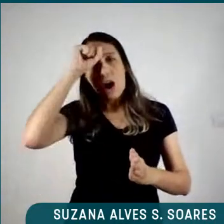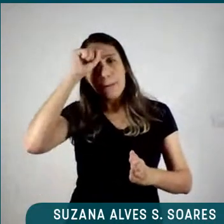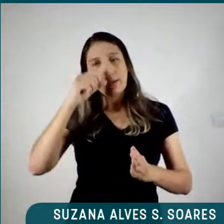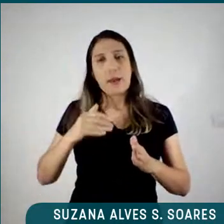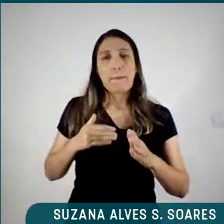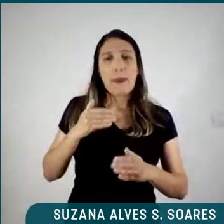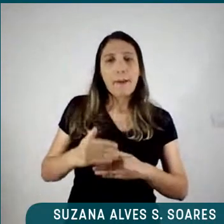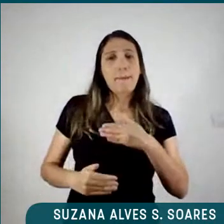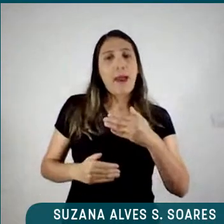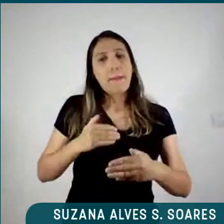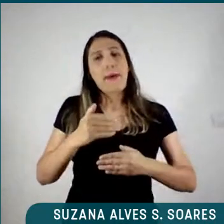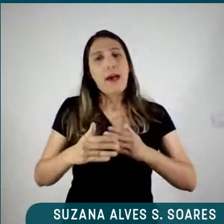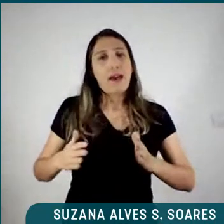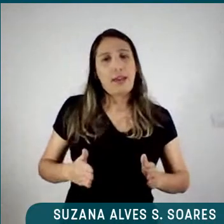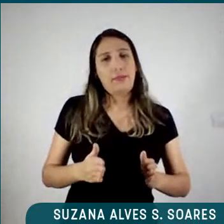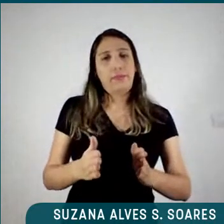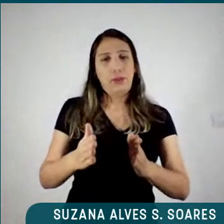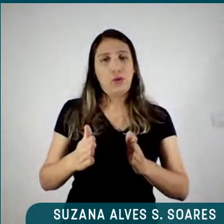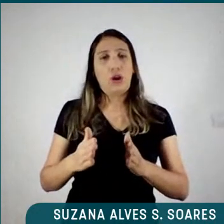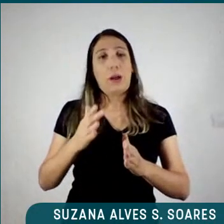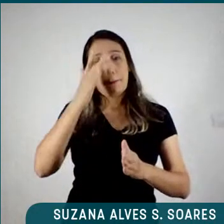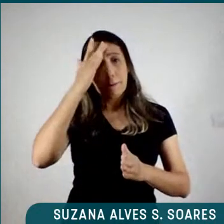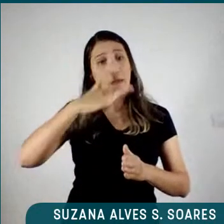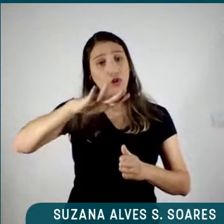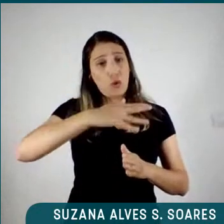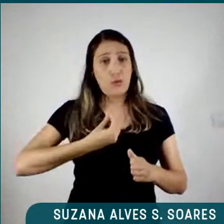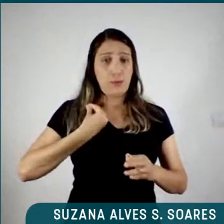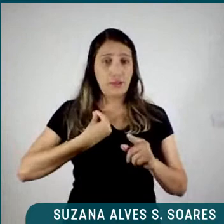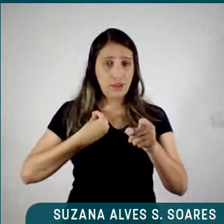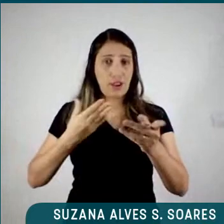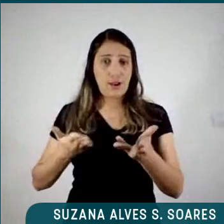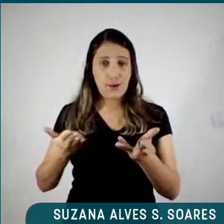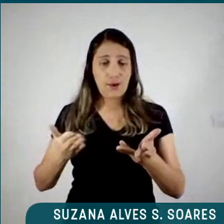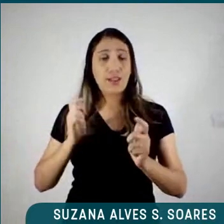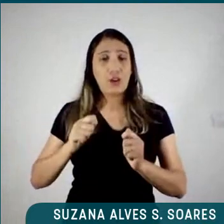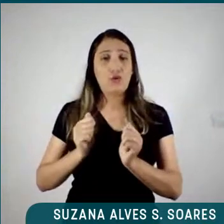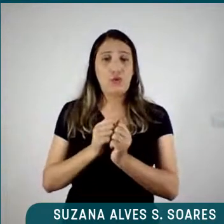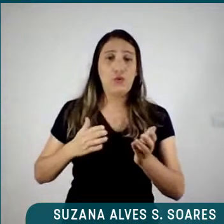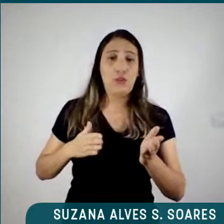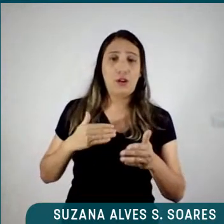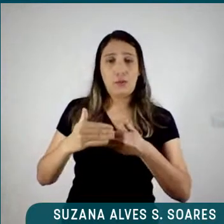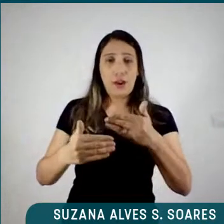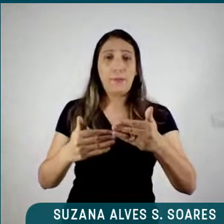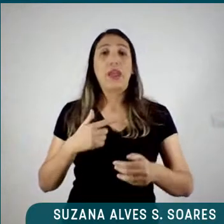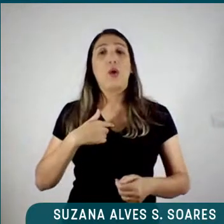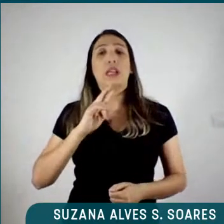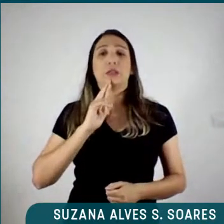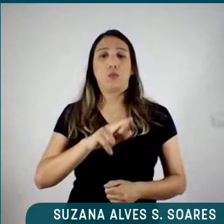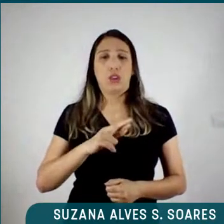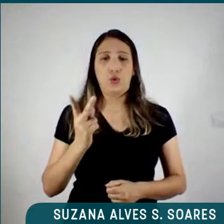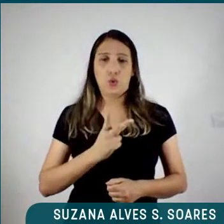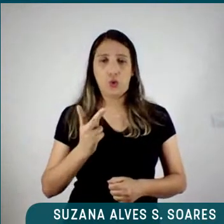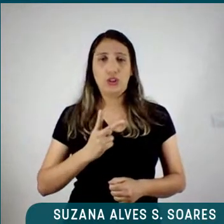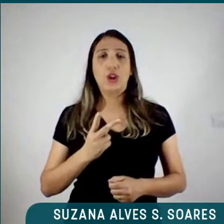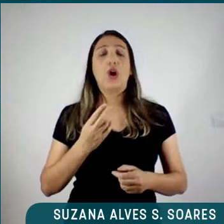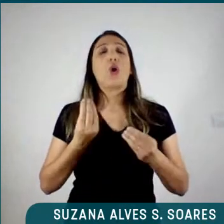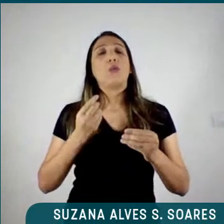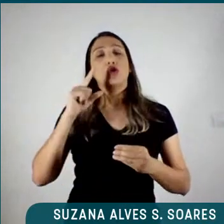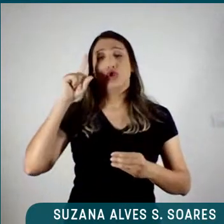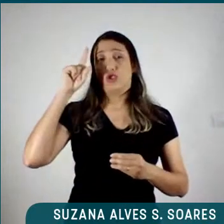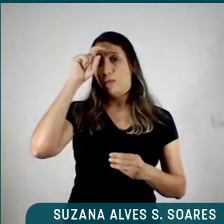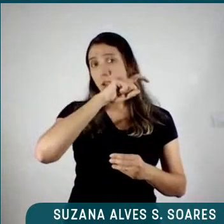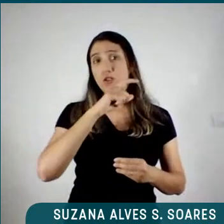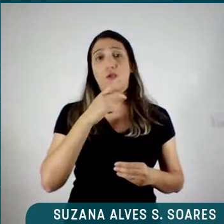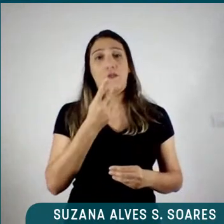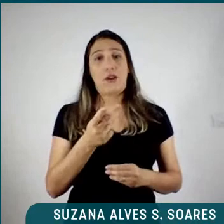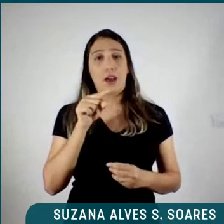have the answers because I am in this journey myself with the people that are here. I will try to answer both questions.